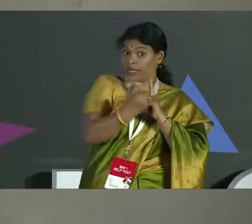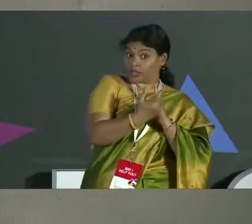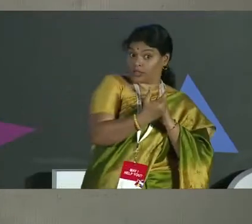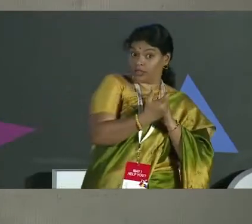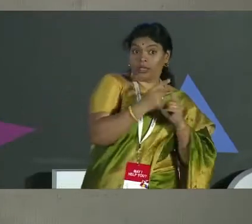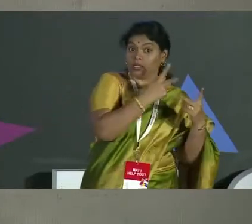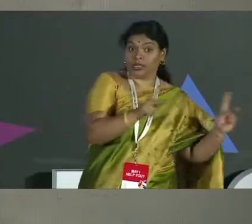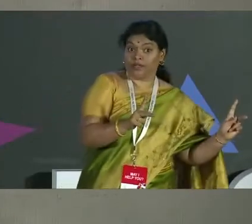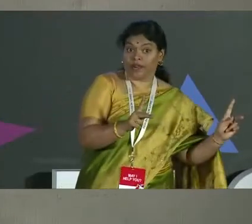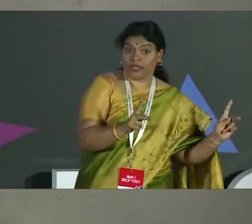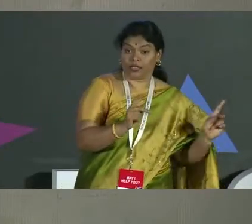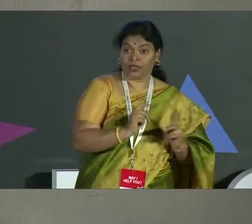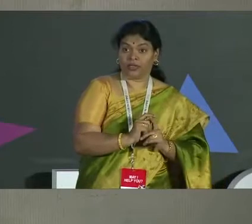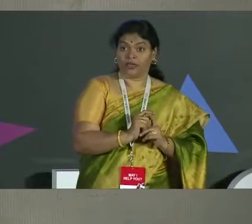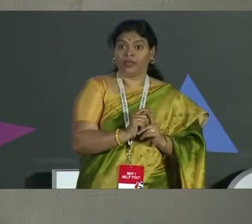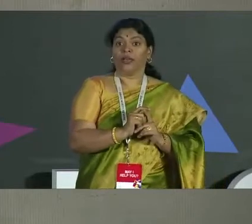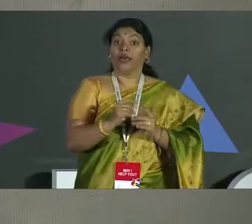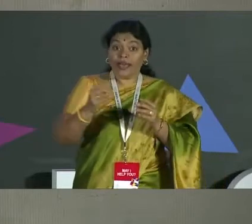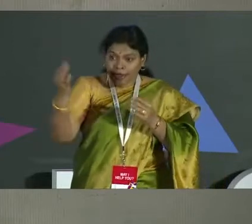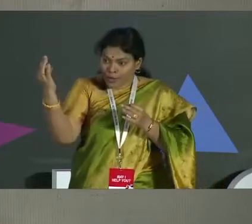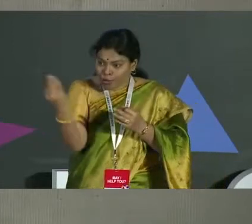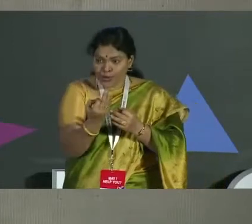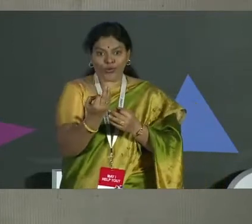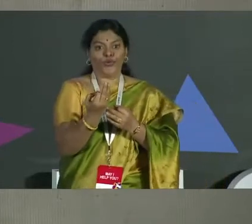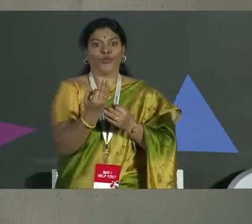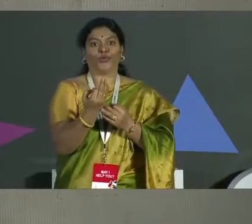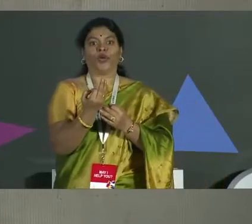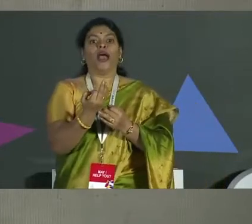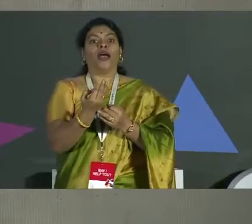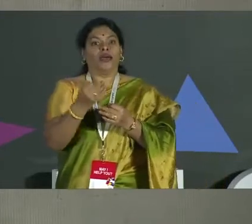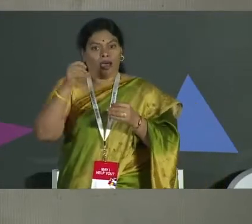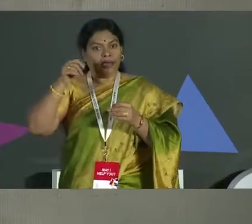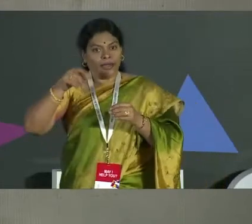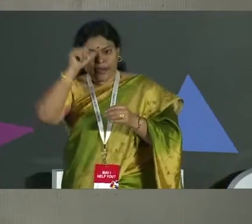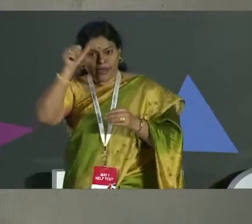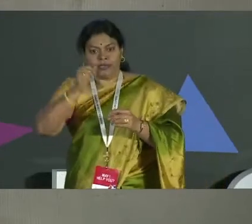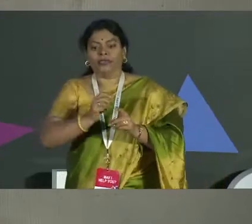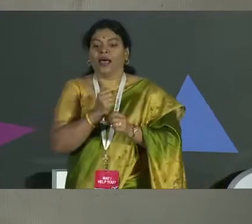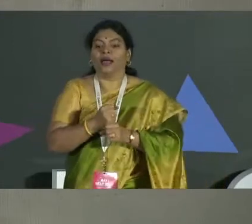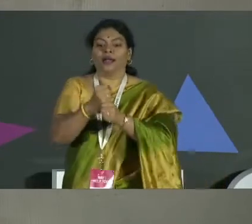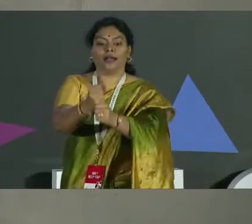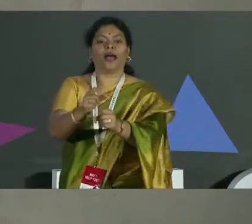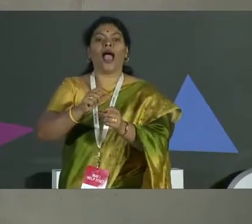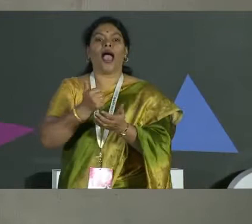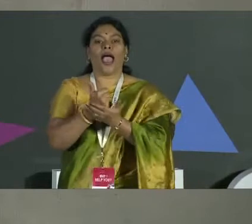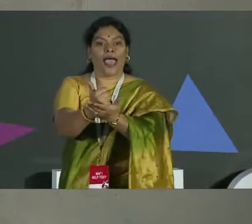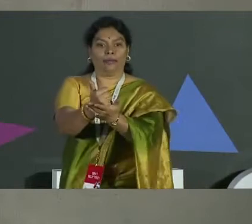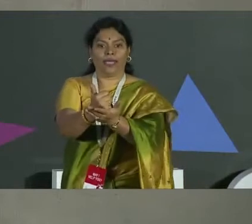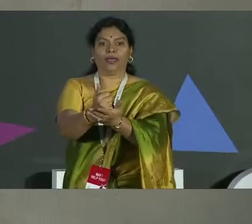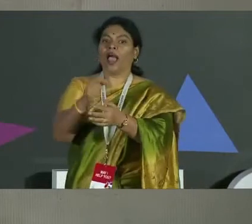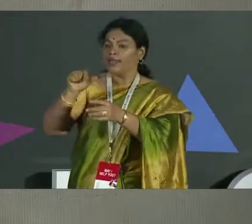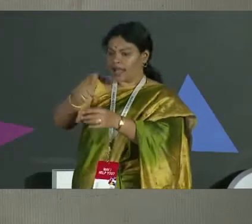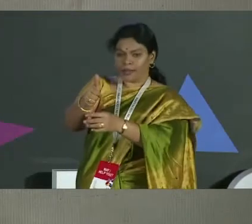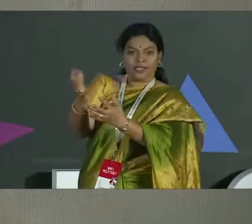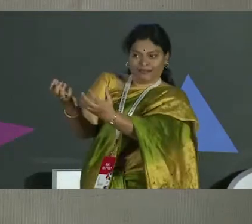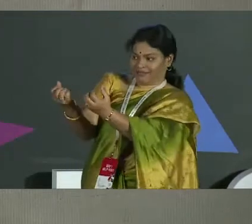because in the modern approach, it's believed that the person giving charity is doing a favor. Yeah. The person receiving charity is receiving a favor.